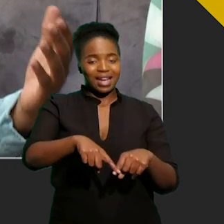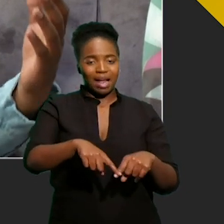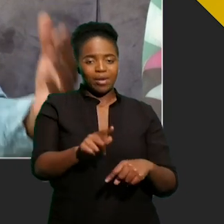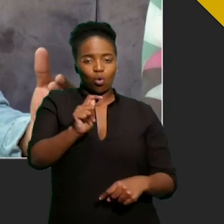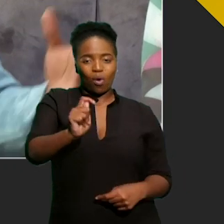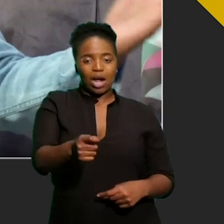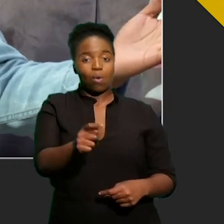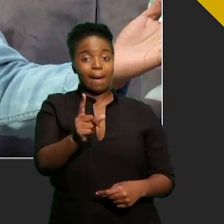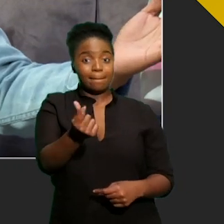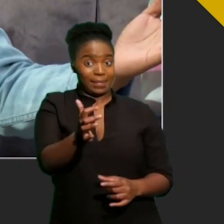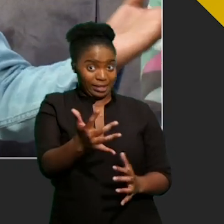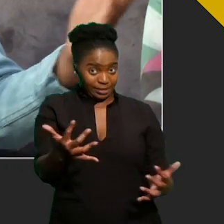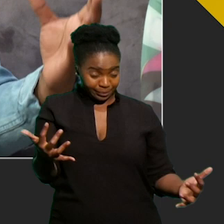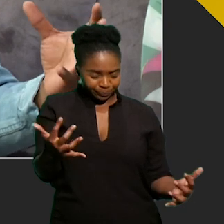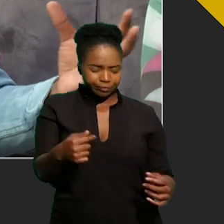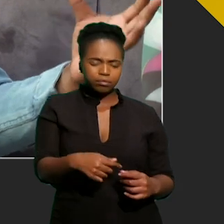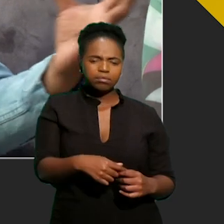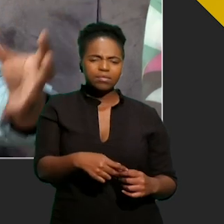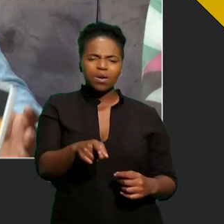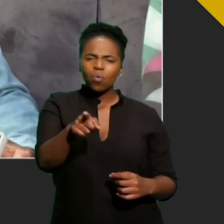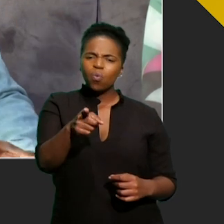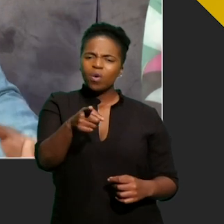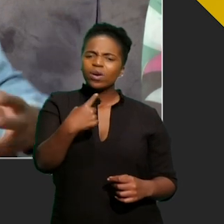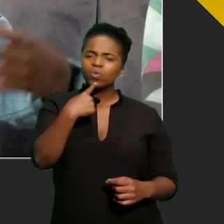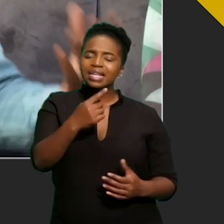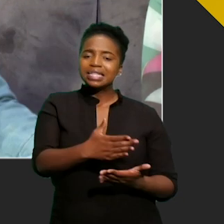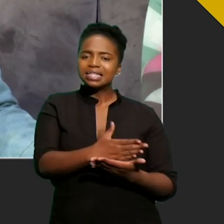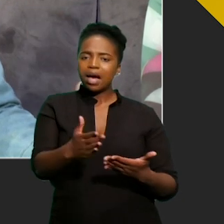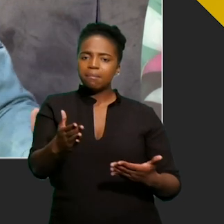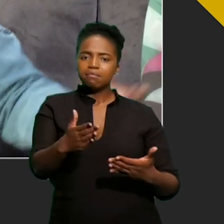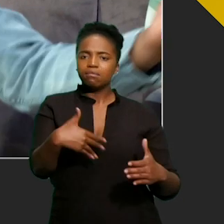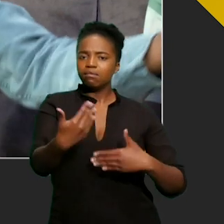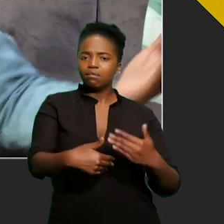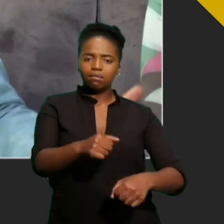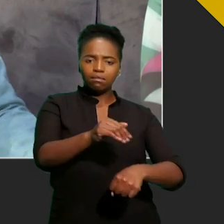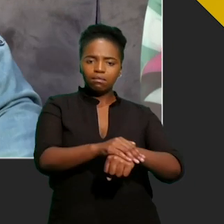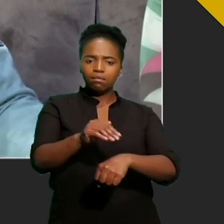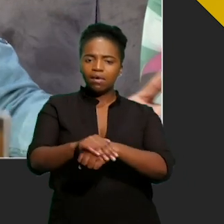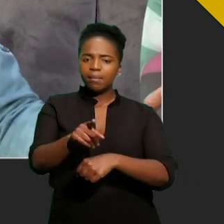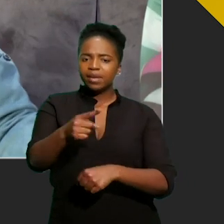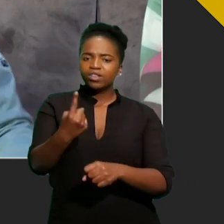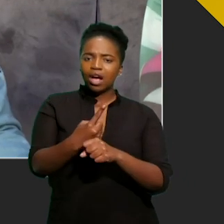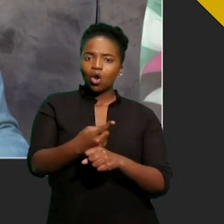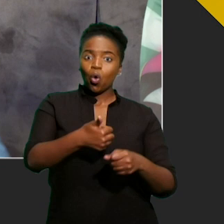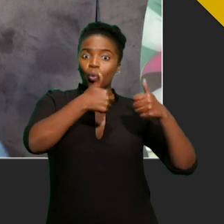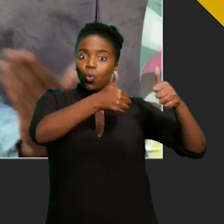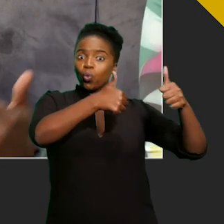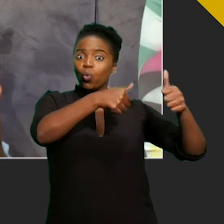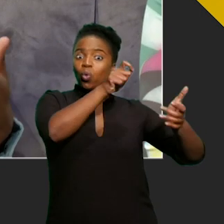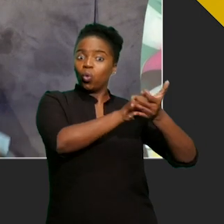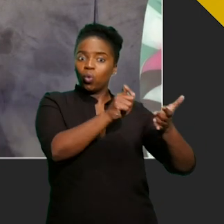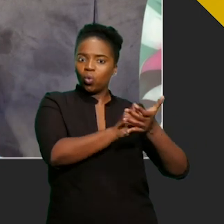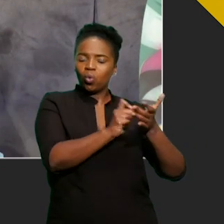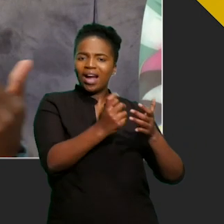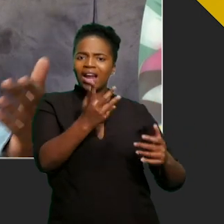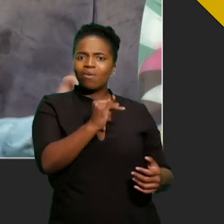guess Kunmega Nani, going back to your point, Uti, the friendships that are created, I mean, I always write about you when you do good. Yeah. And also, when I have to now write